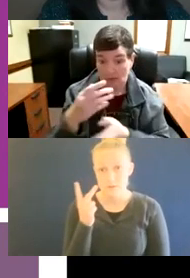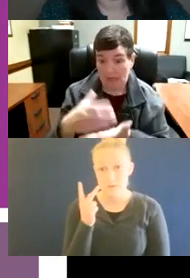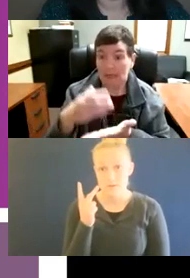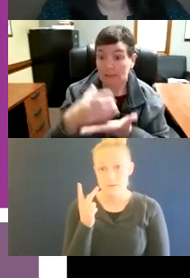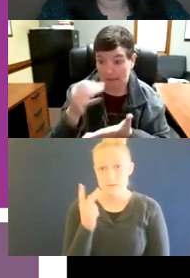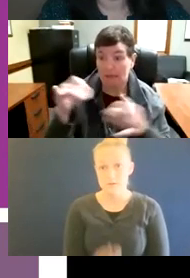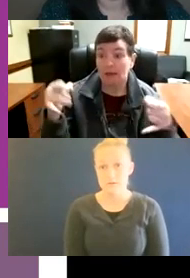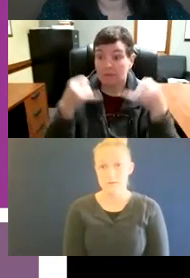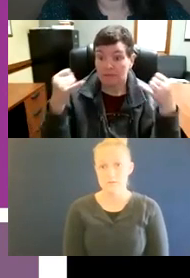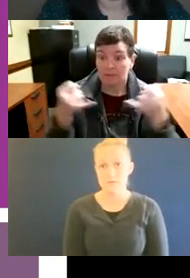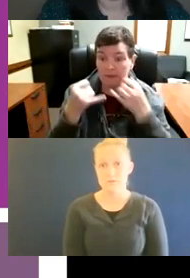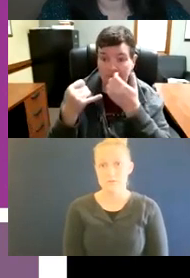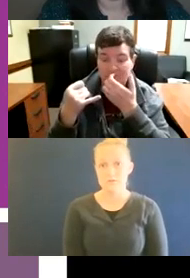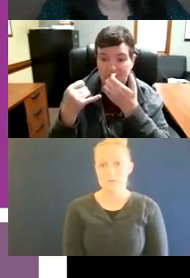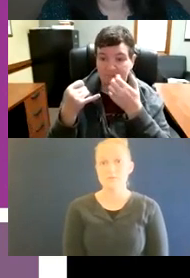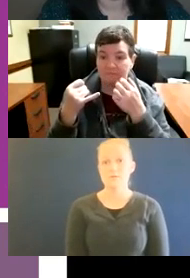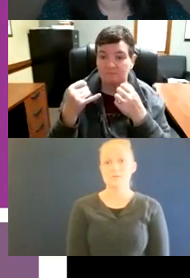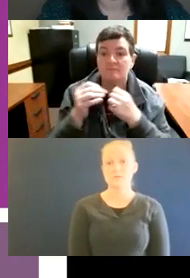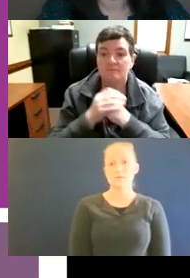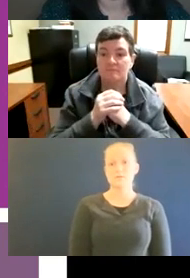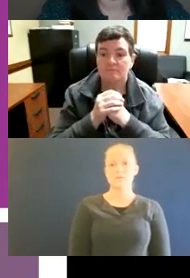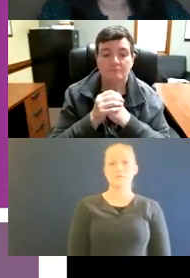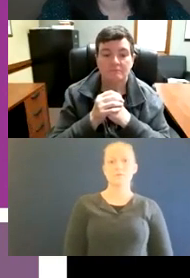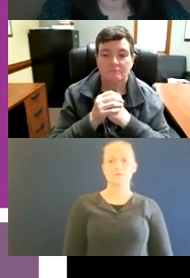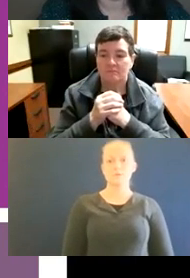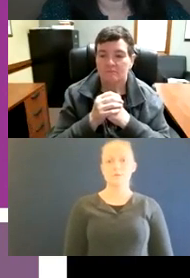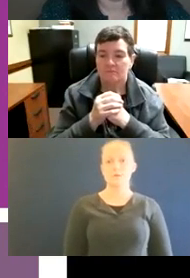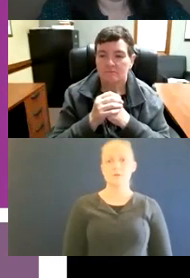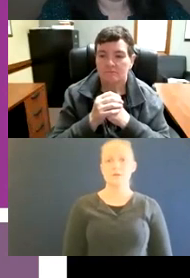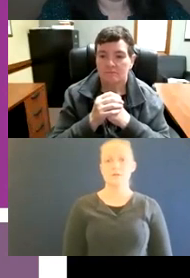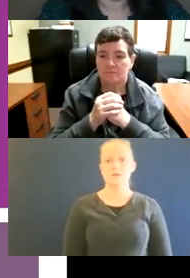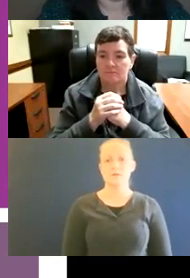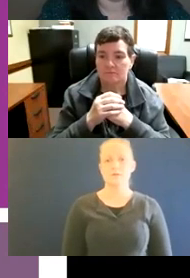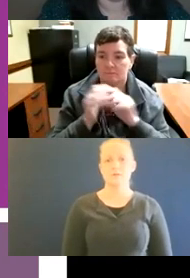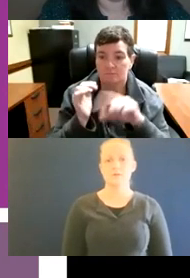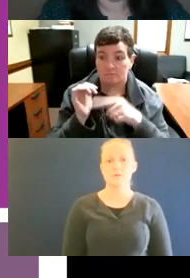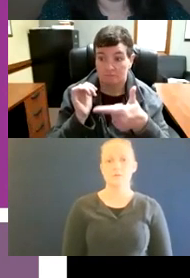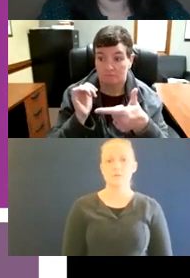Tristan. He did have spaghetti in his hand.